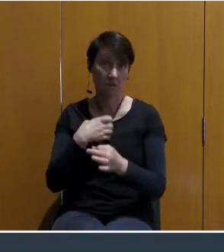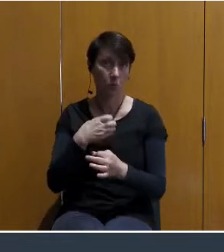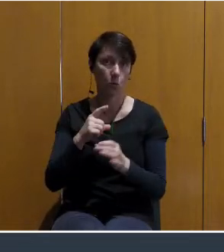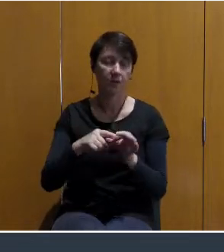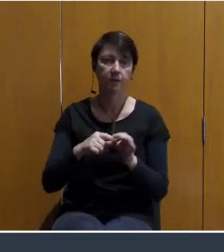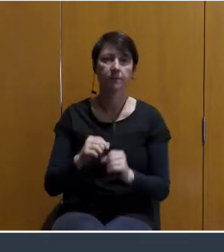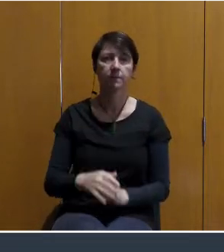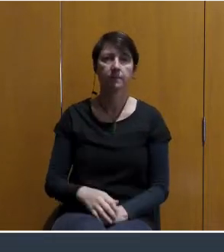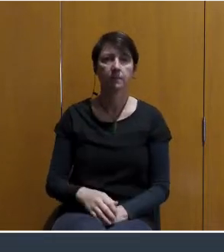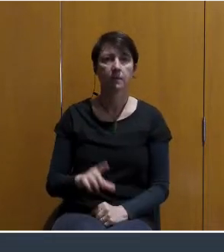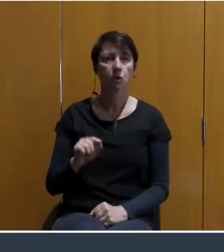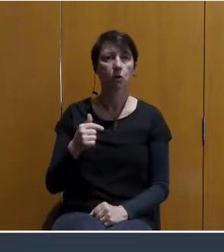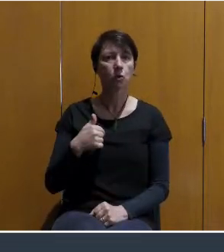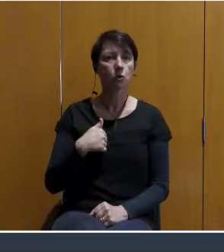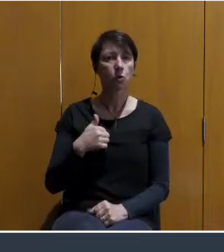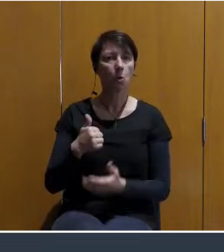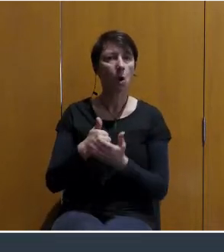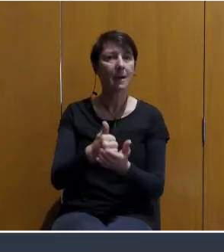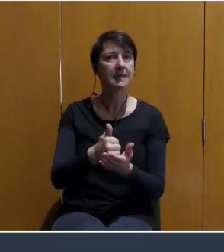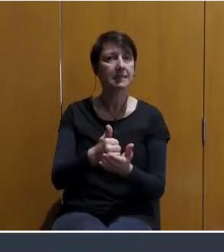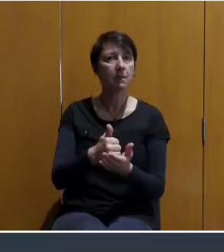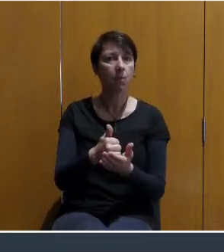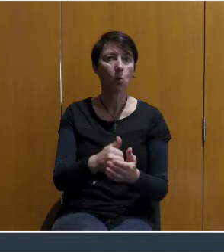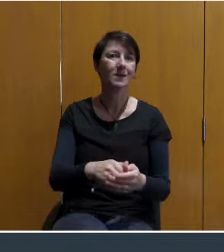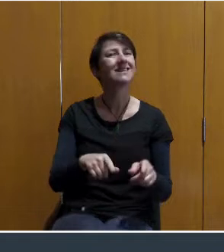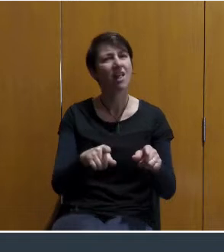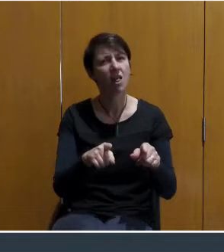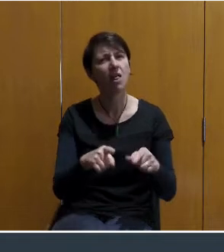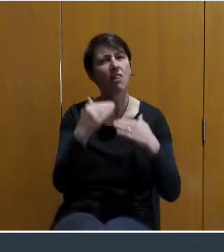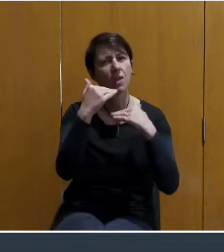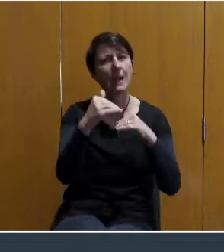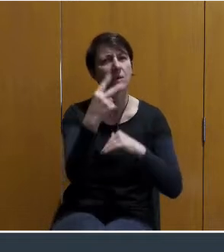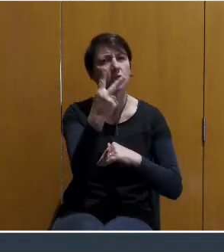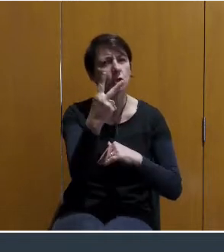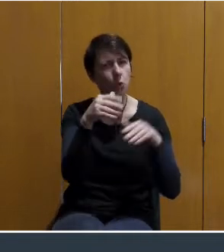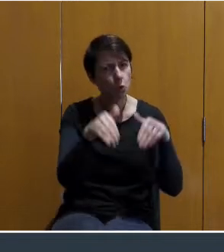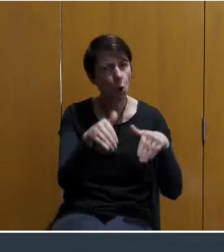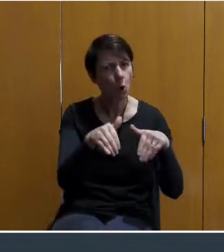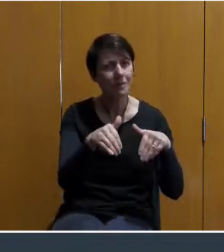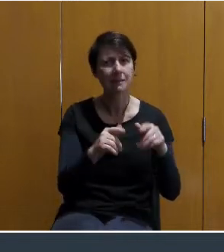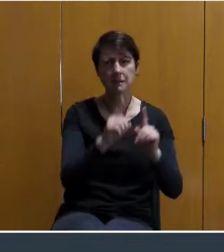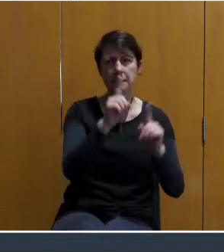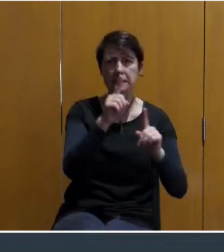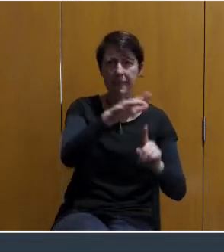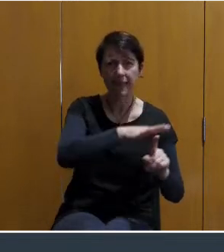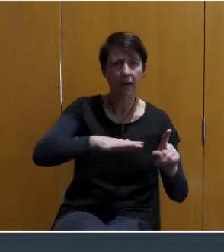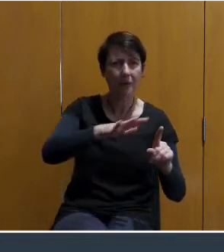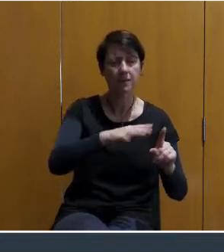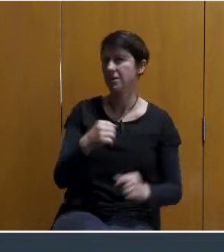do I support retaining a current limit to 2 dogs in urban areas? Well, I've said no,